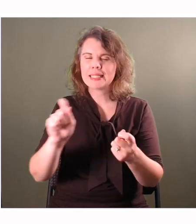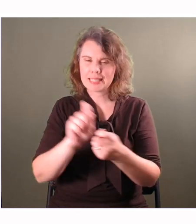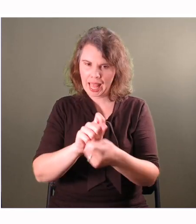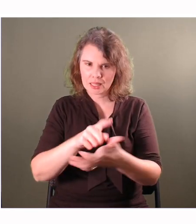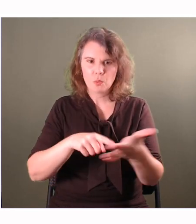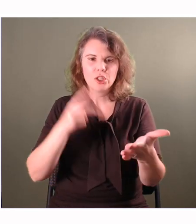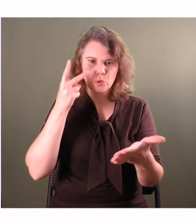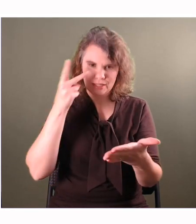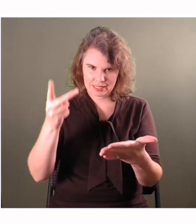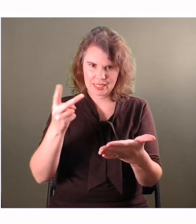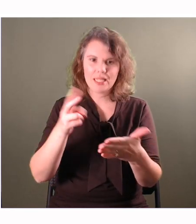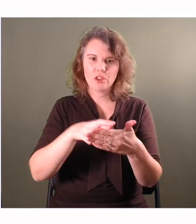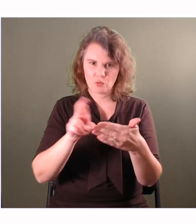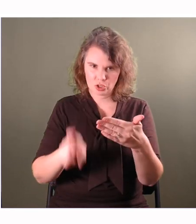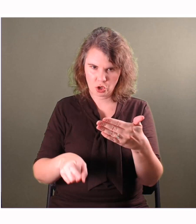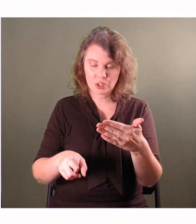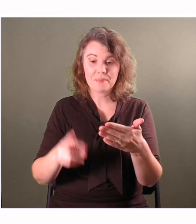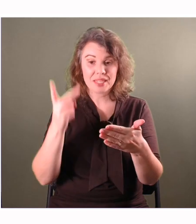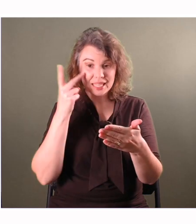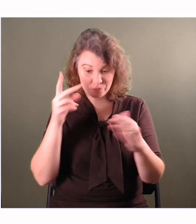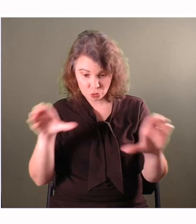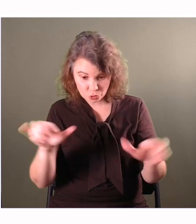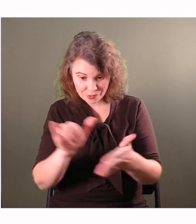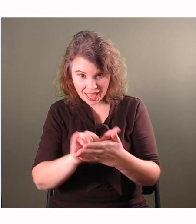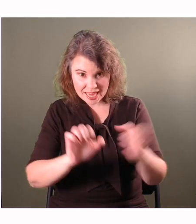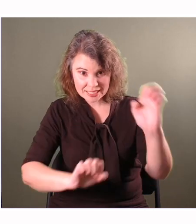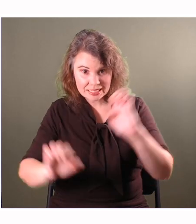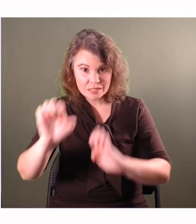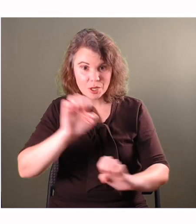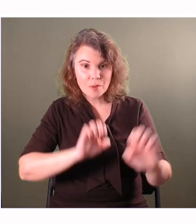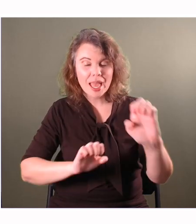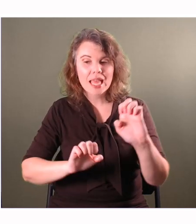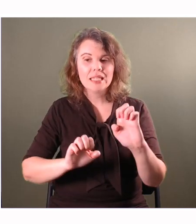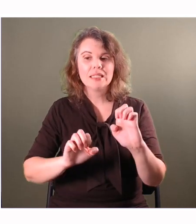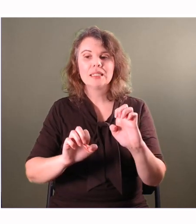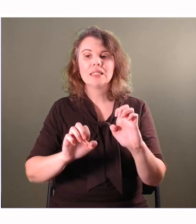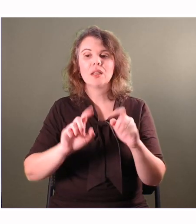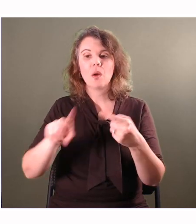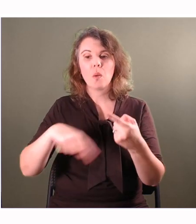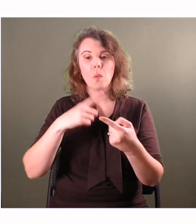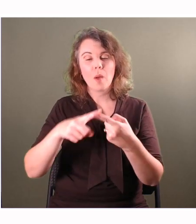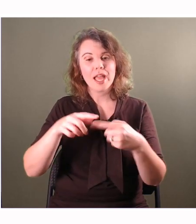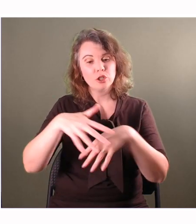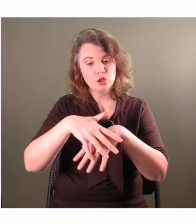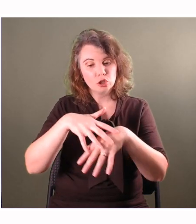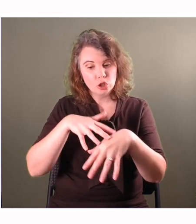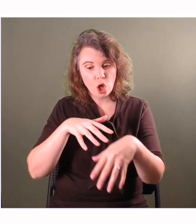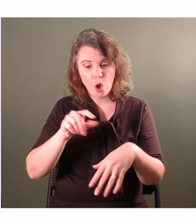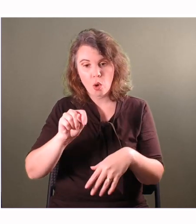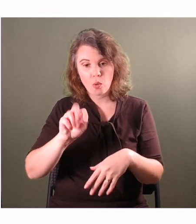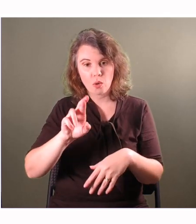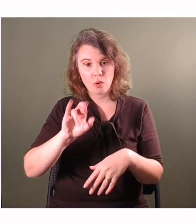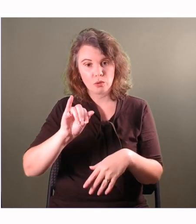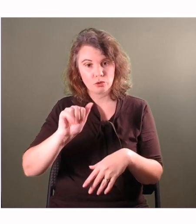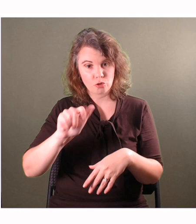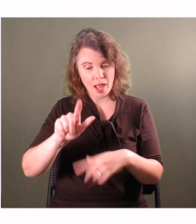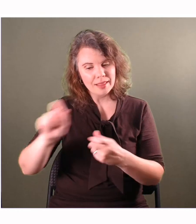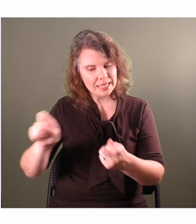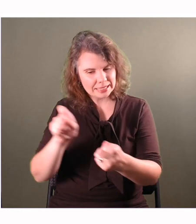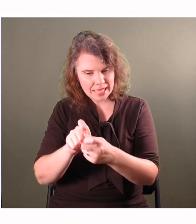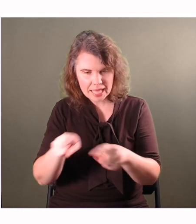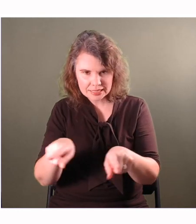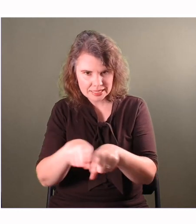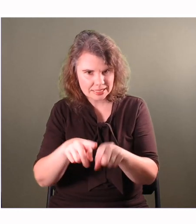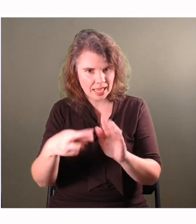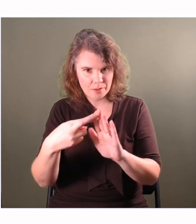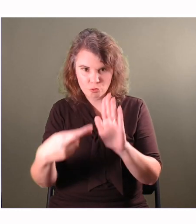what you see in the data. If you run this experiment in which the slow trials have exactly